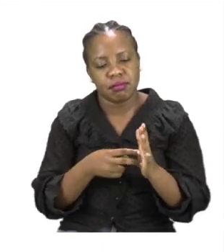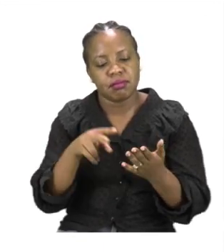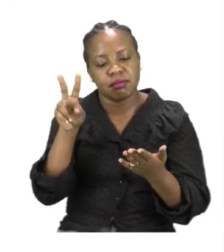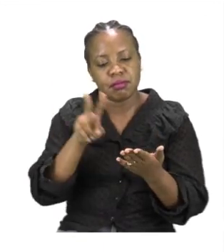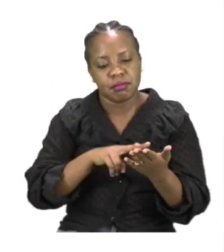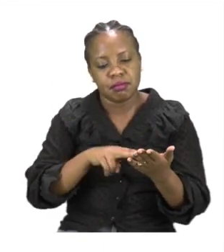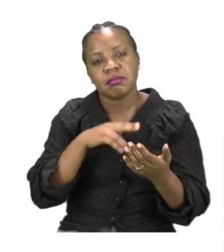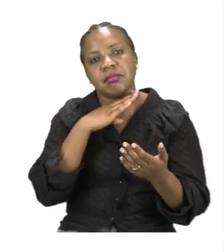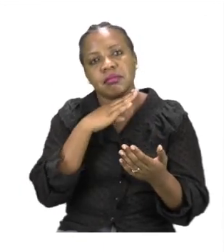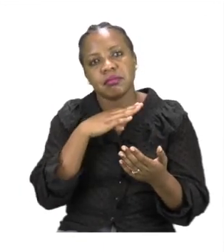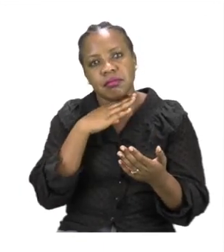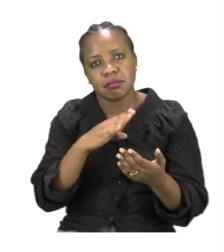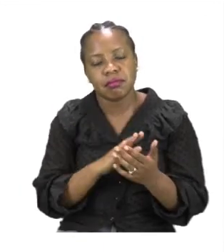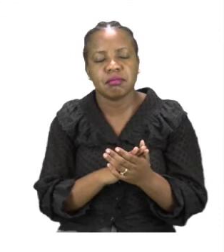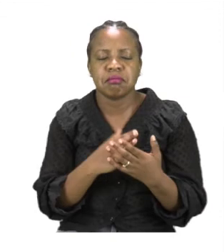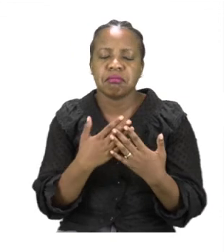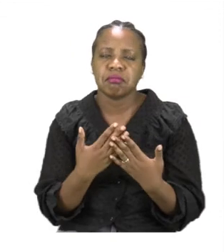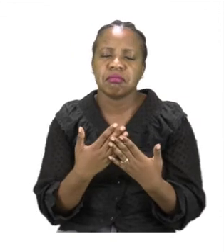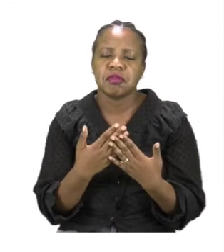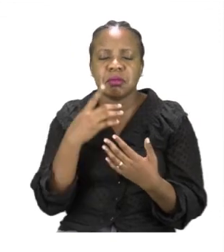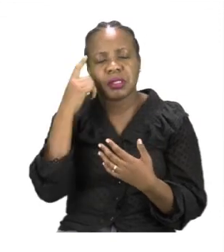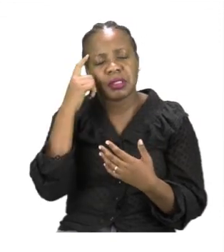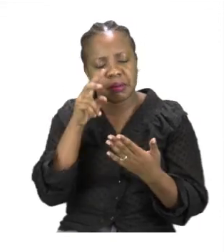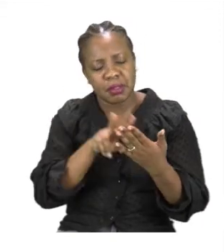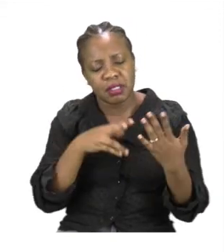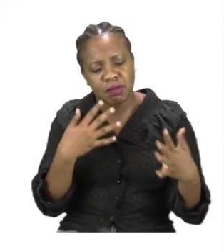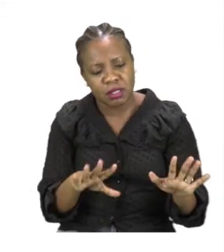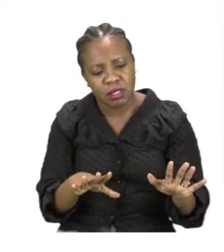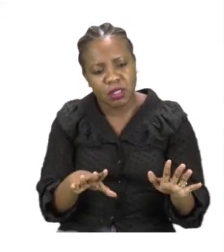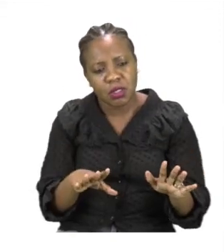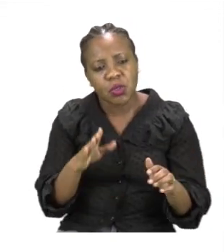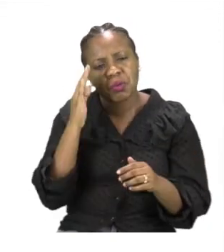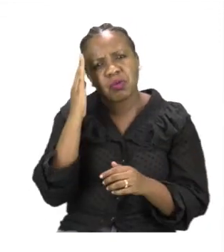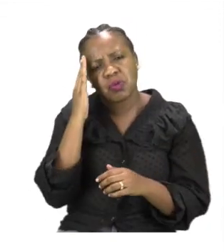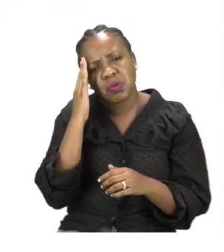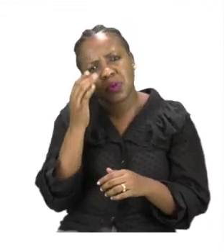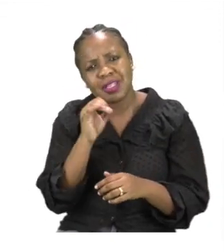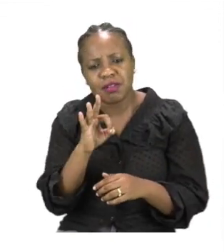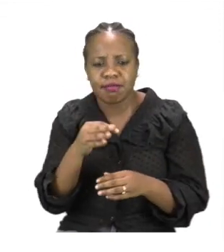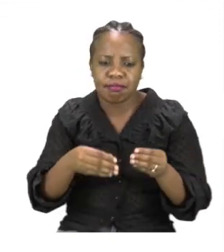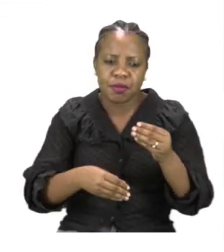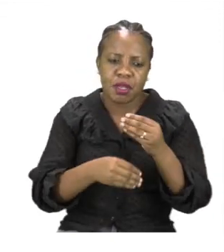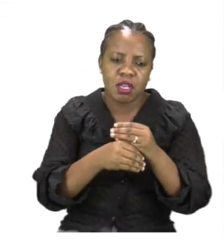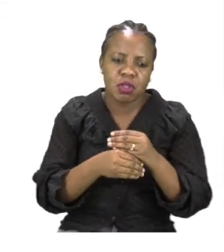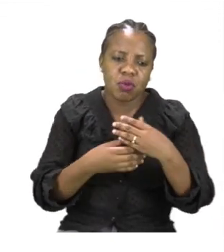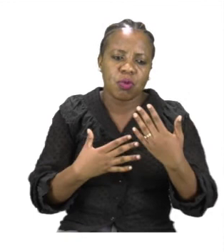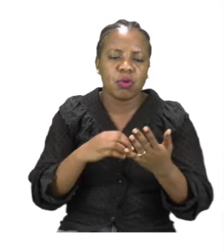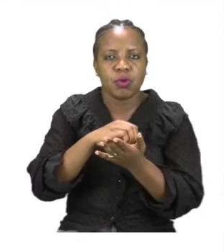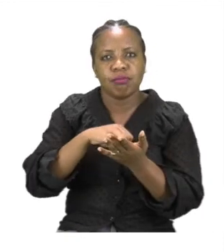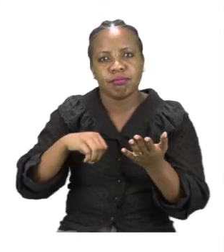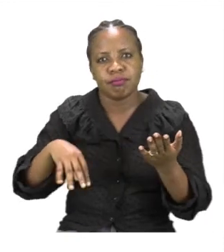we are going to either add or subtract depending on the story. But in this case, we